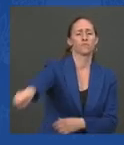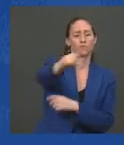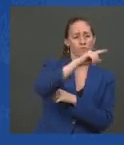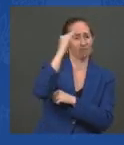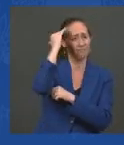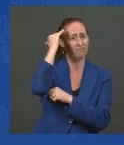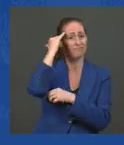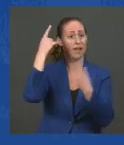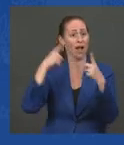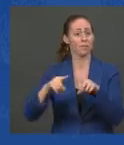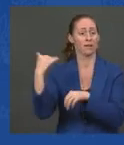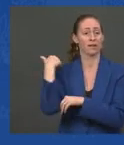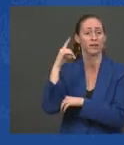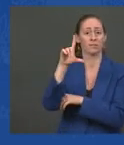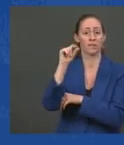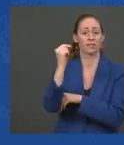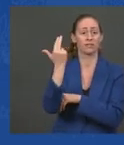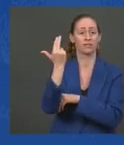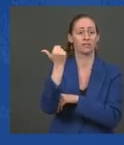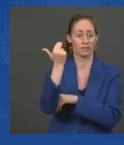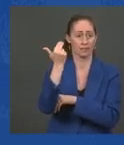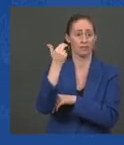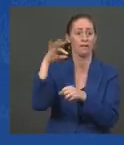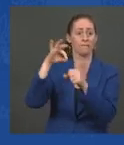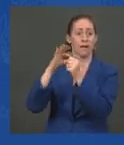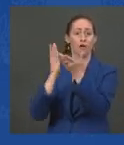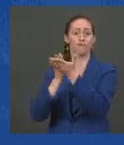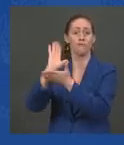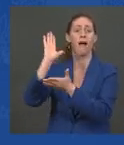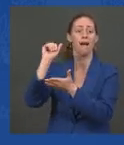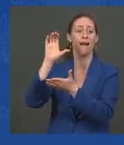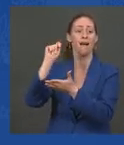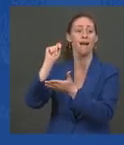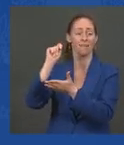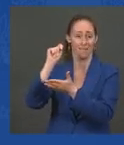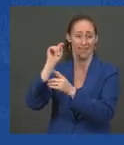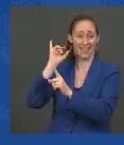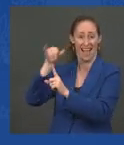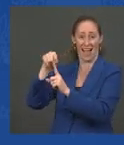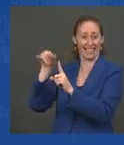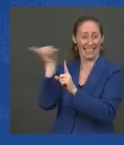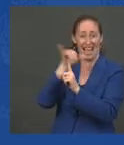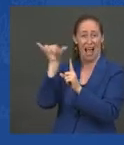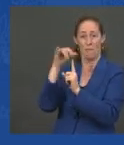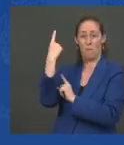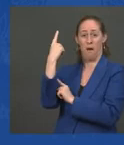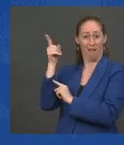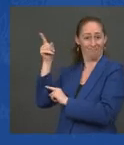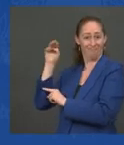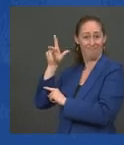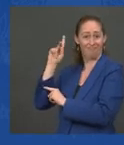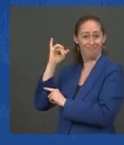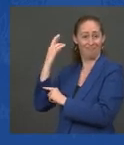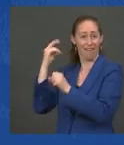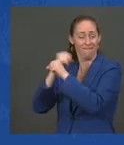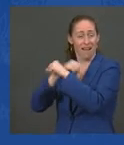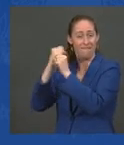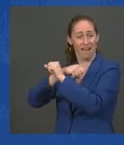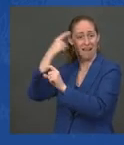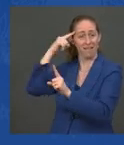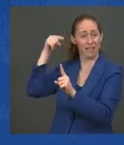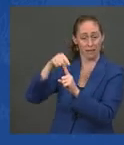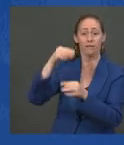Voting Rights Act that Dr. King and so many others fought for was gutted by the Supreme Court decision in Shelby v.